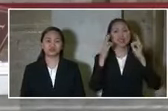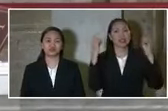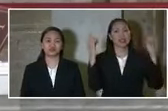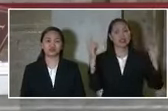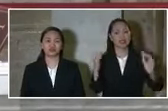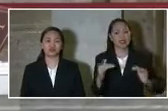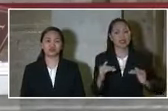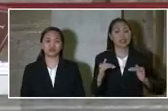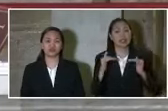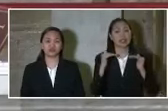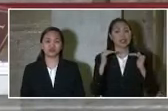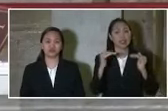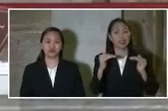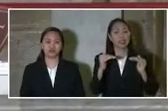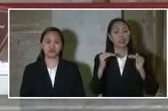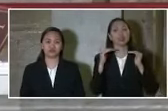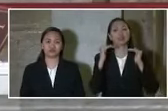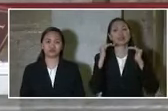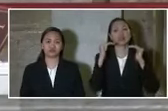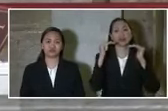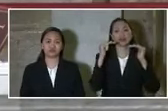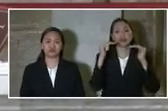O sana sa